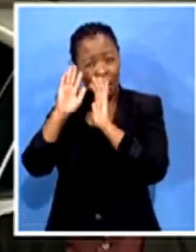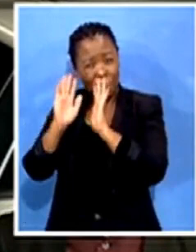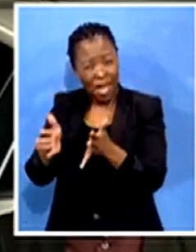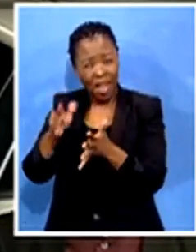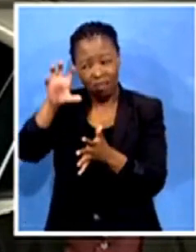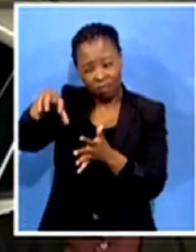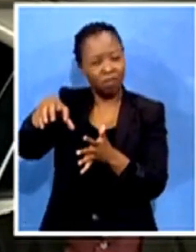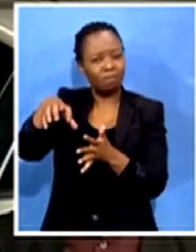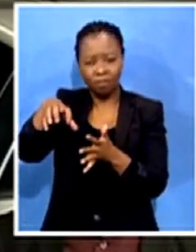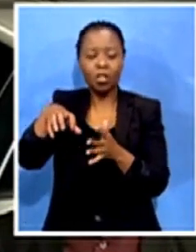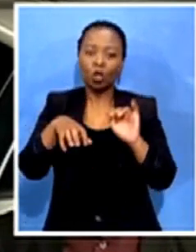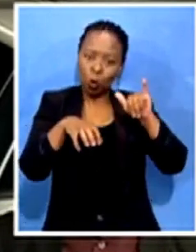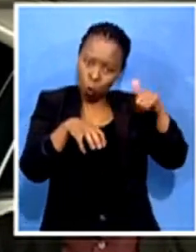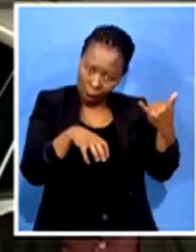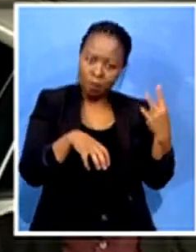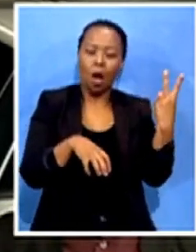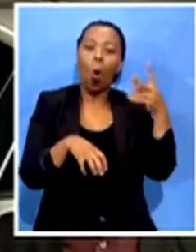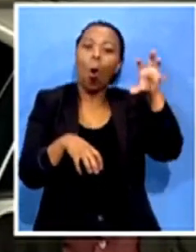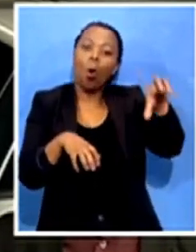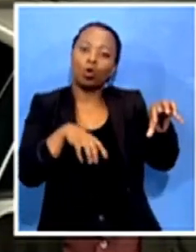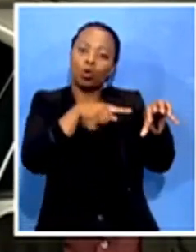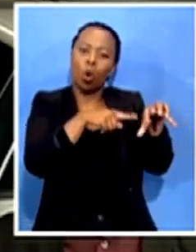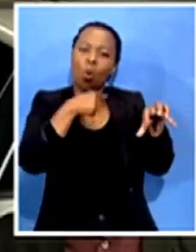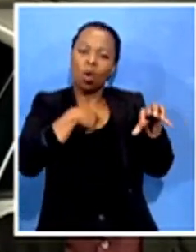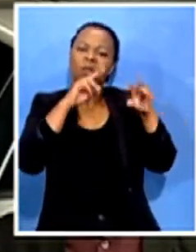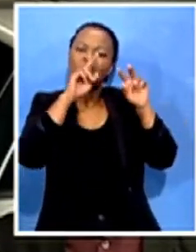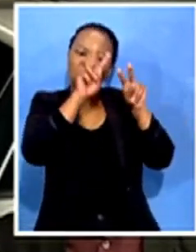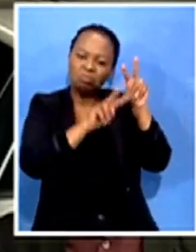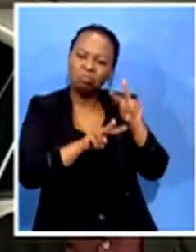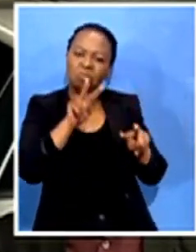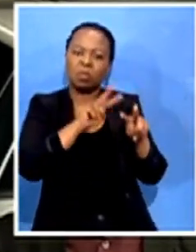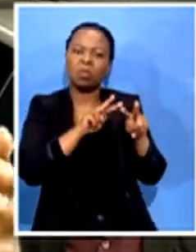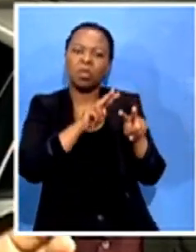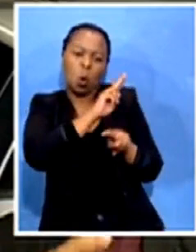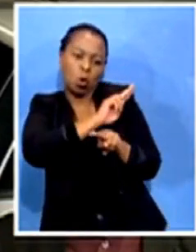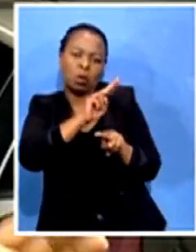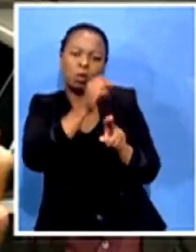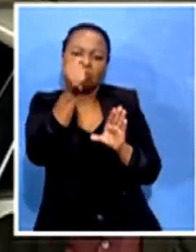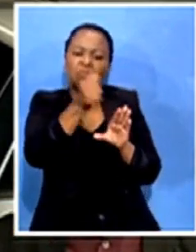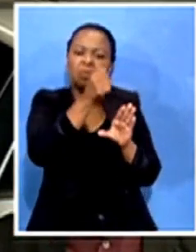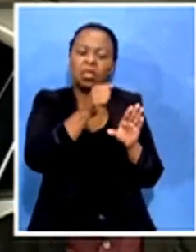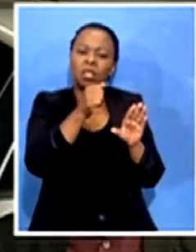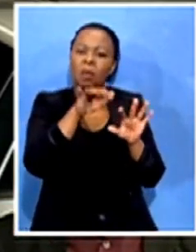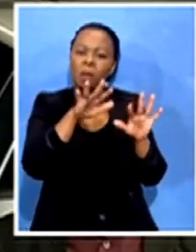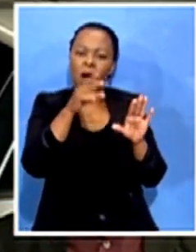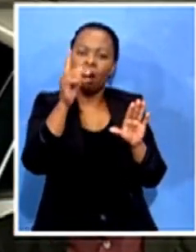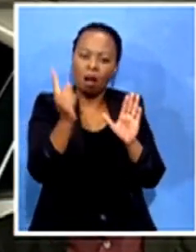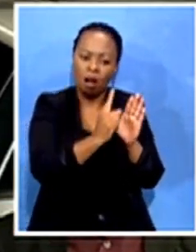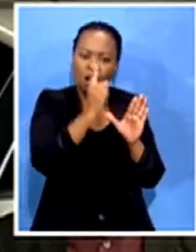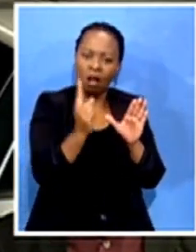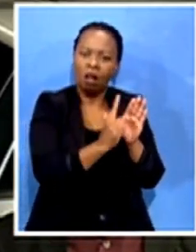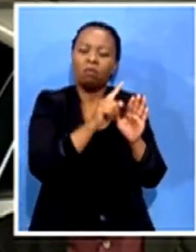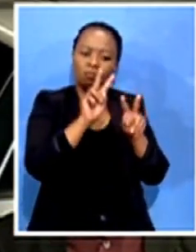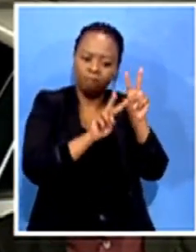numbers, admissions in our hospital. In the last 7 days, admissions in public hospitals